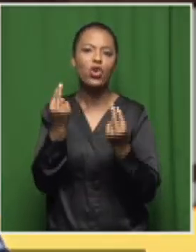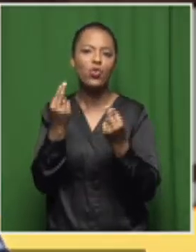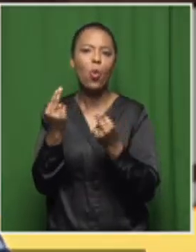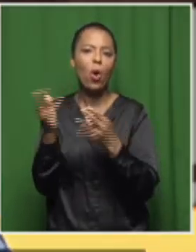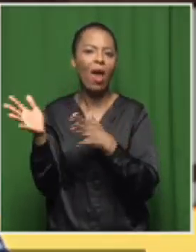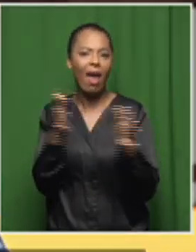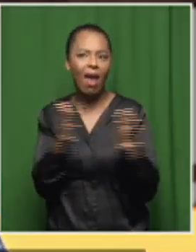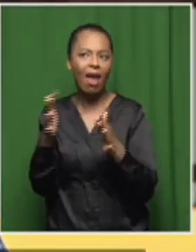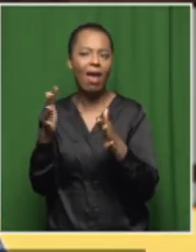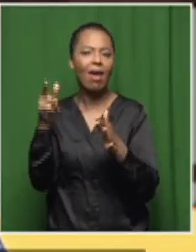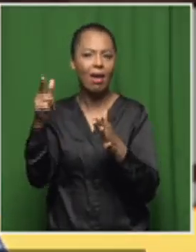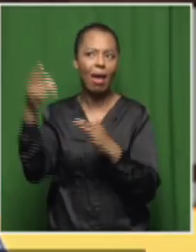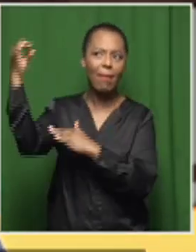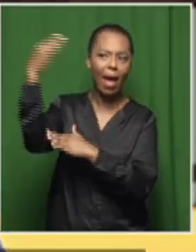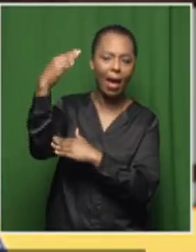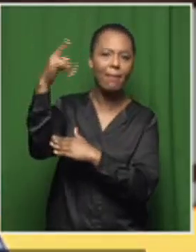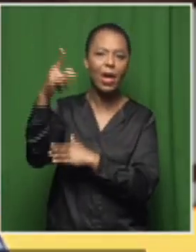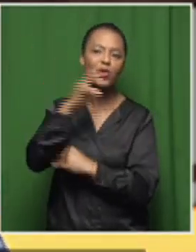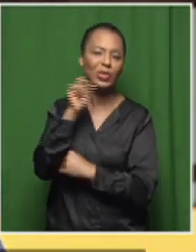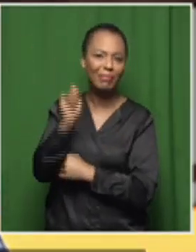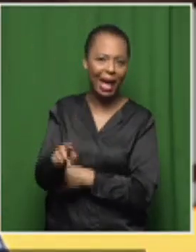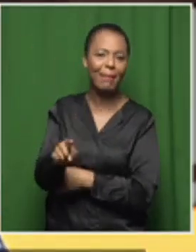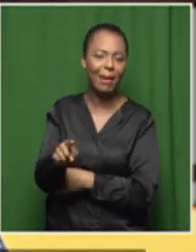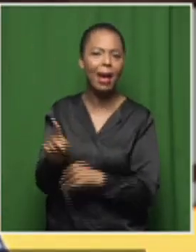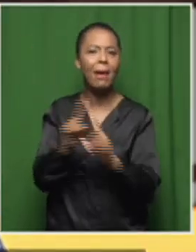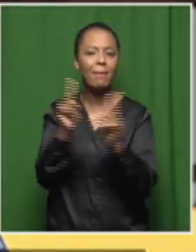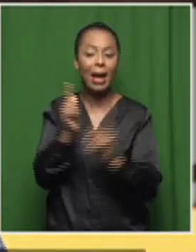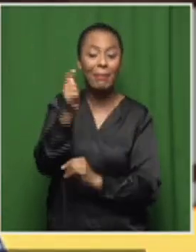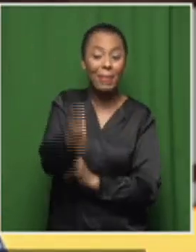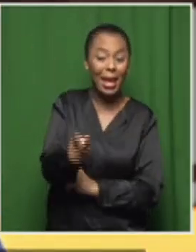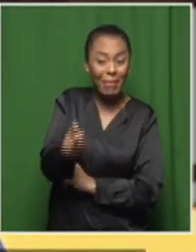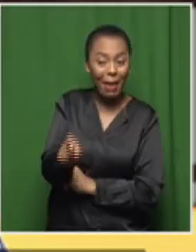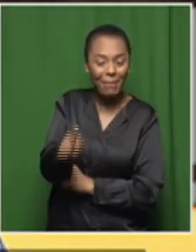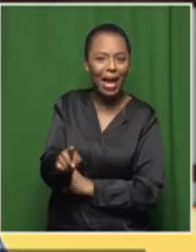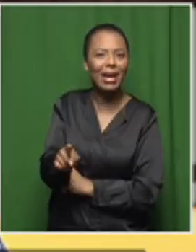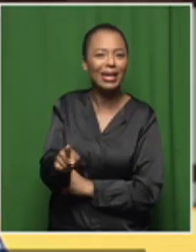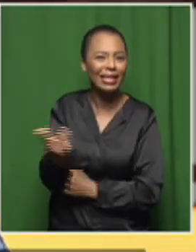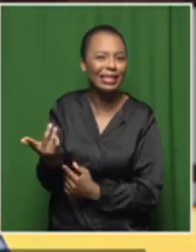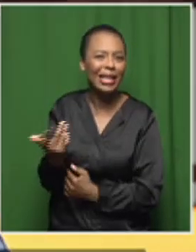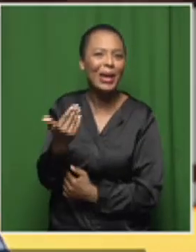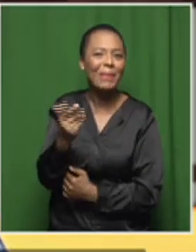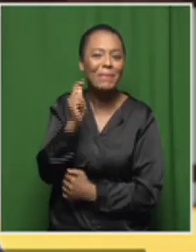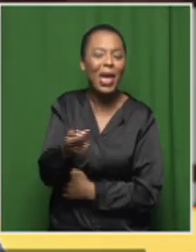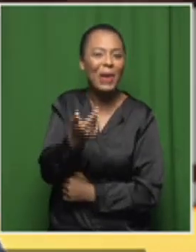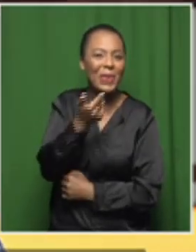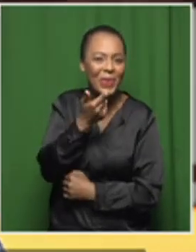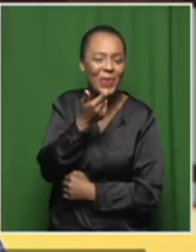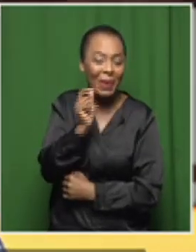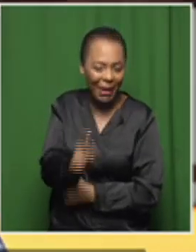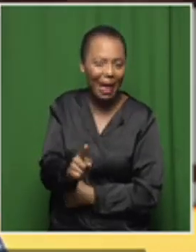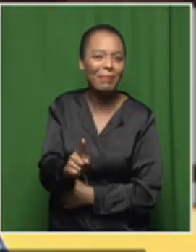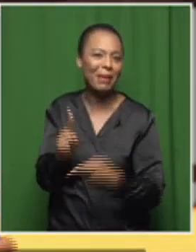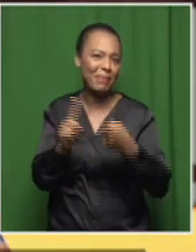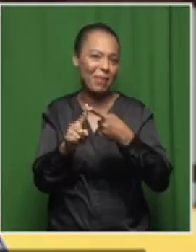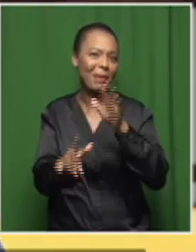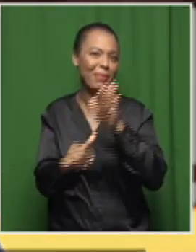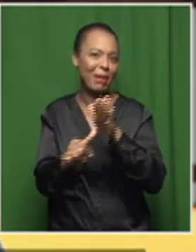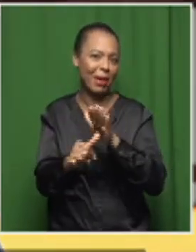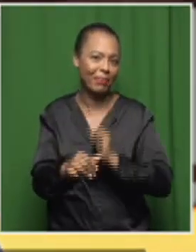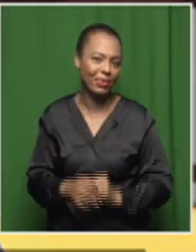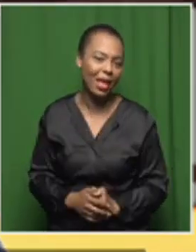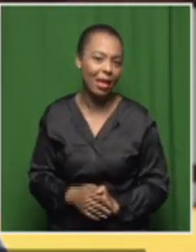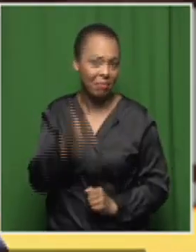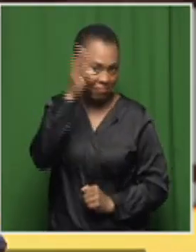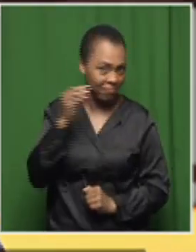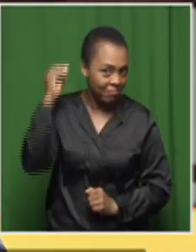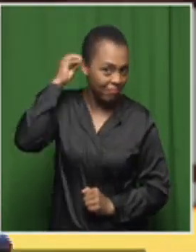for that. And a big part of this discussion is how do we pay for that? Who pays for that? Okay, that's the first thing. But the questions after